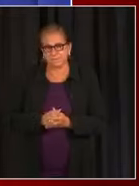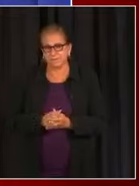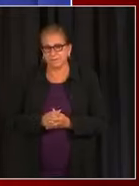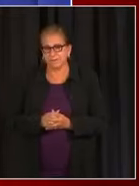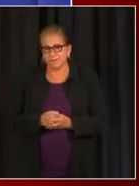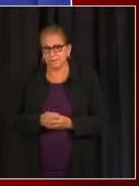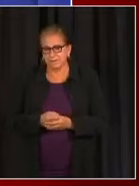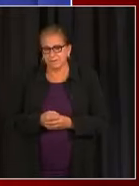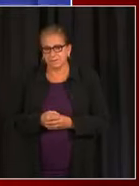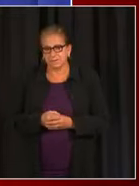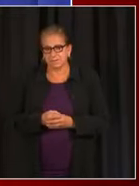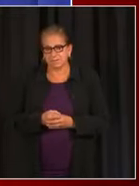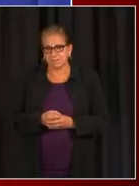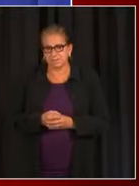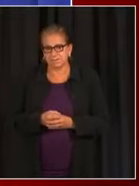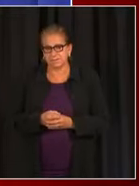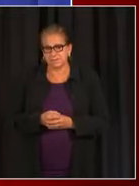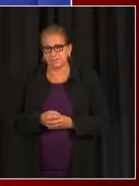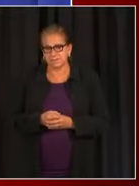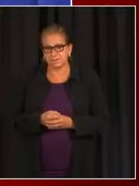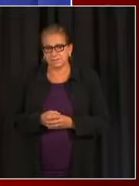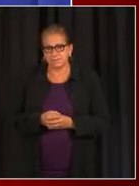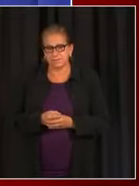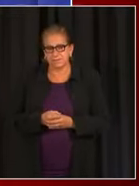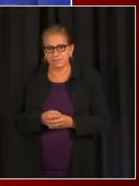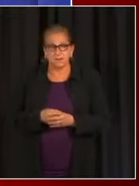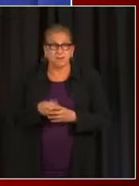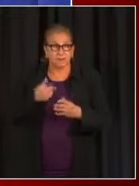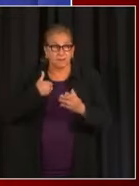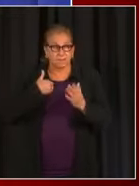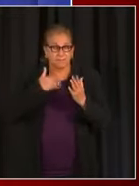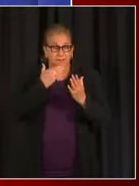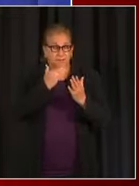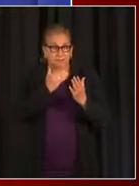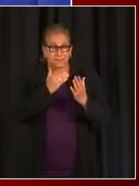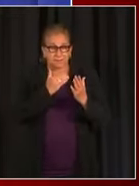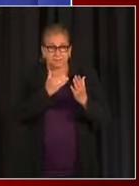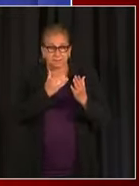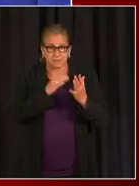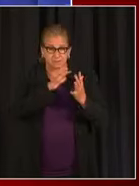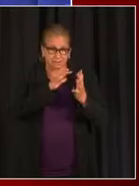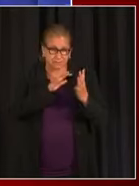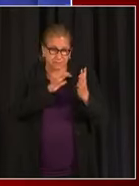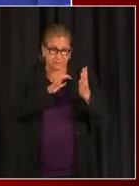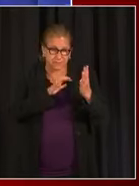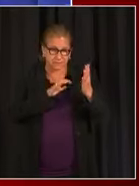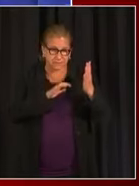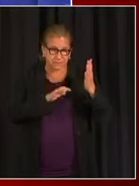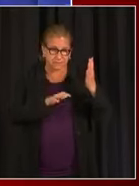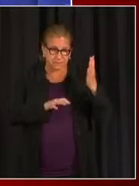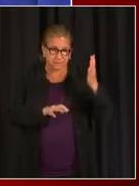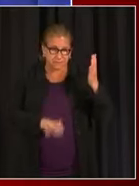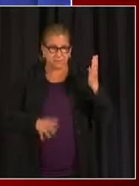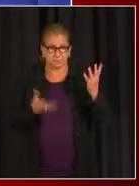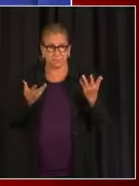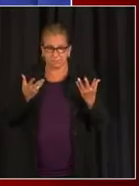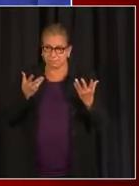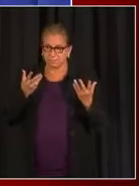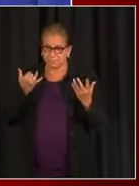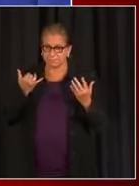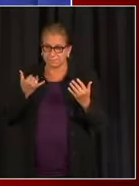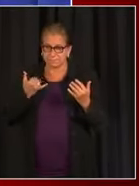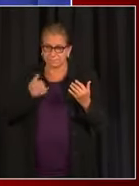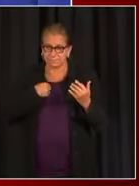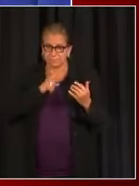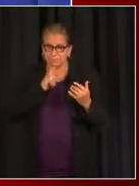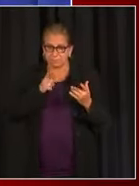the need for an exhaustive list of different documents by sector was no longer necessary. We